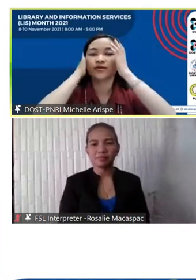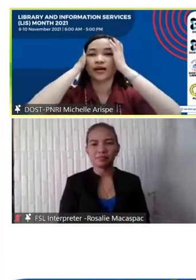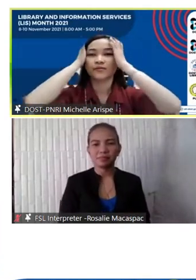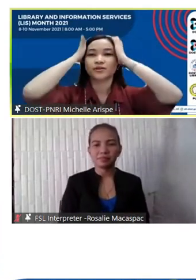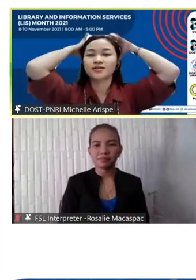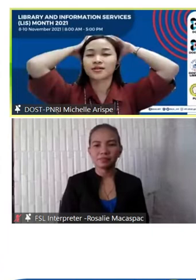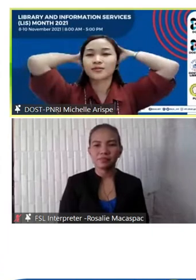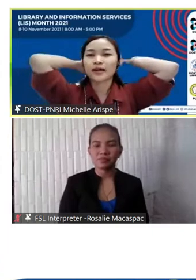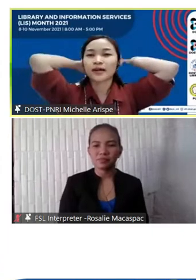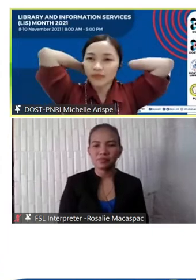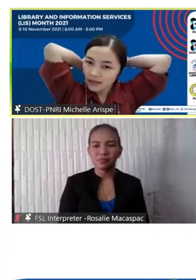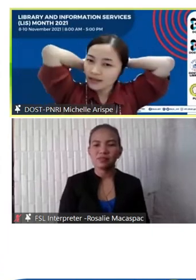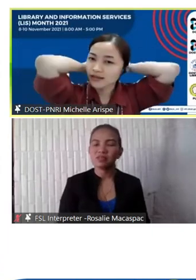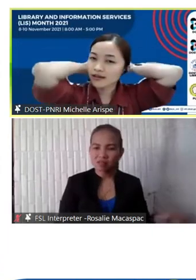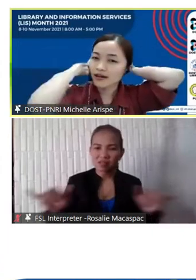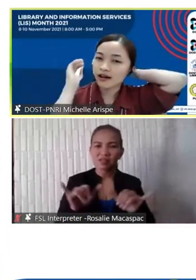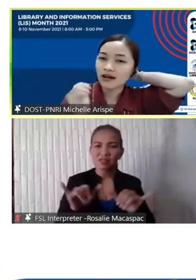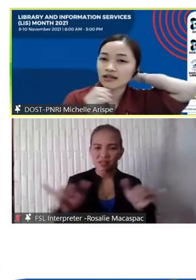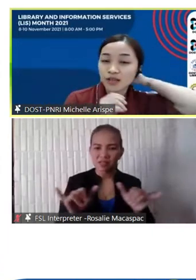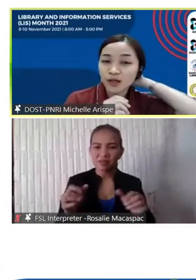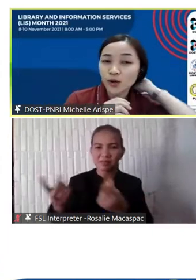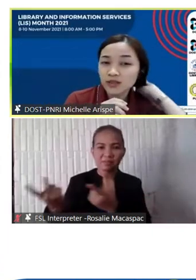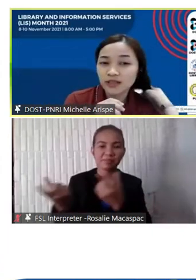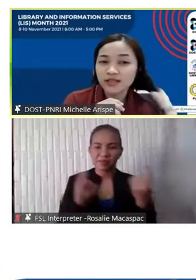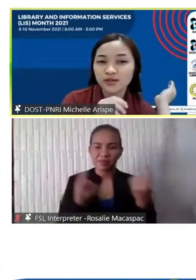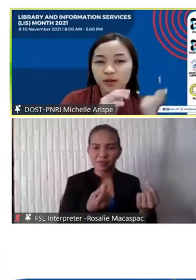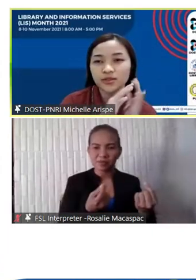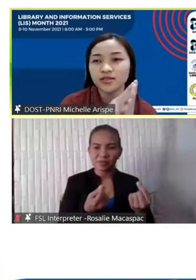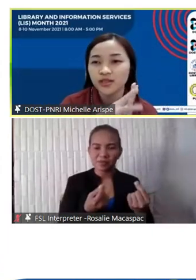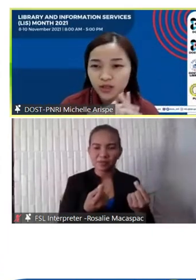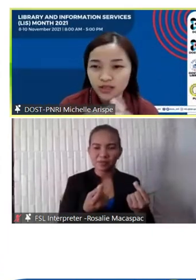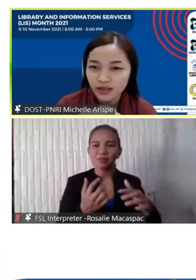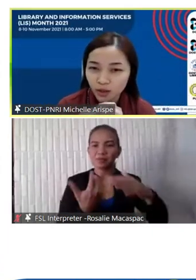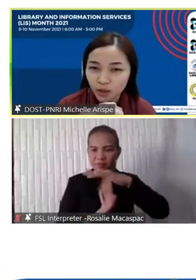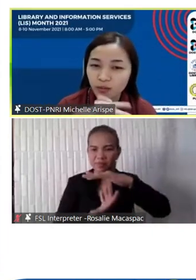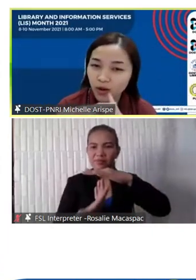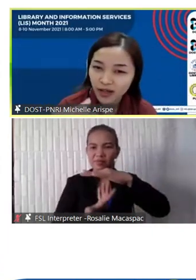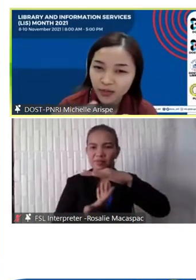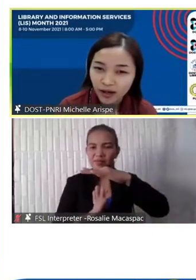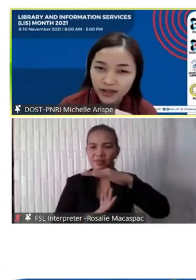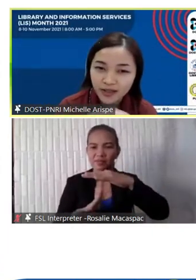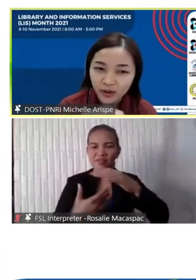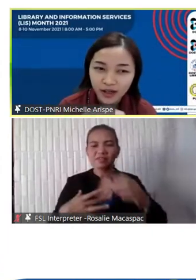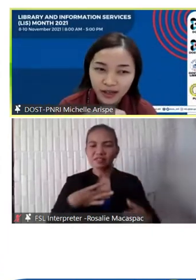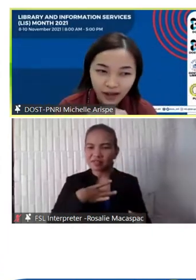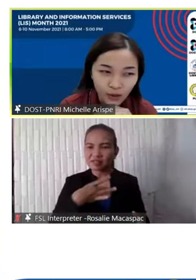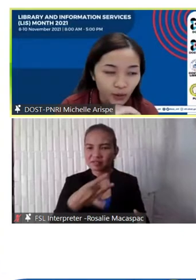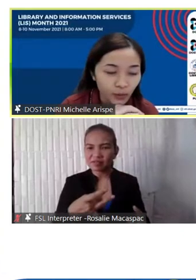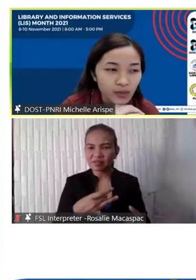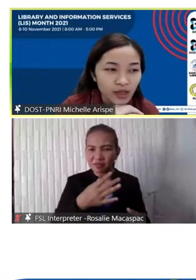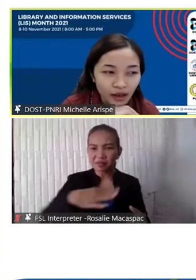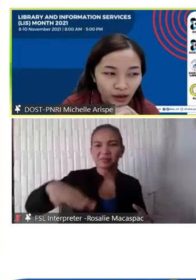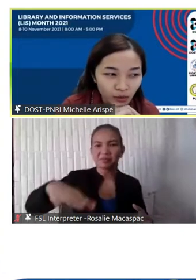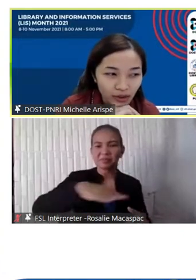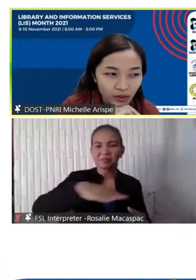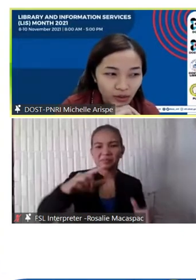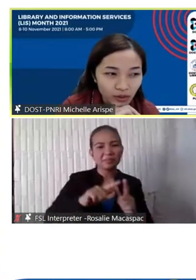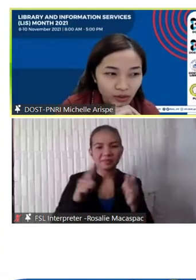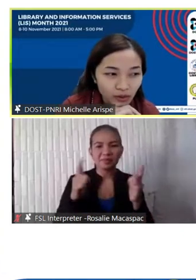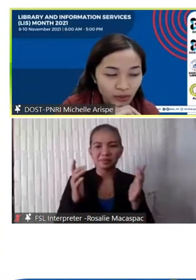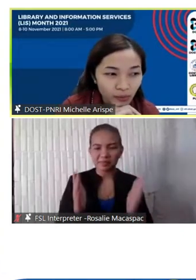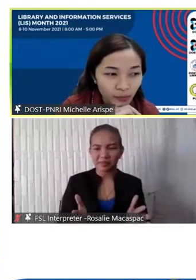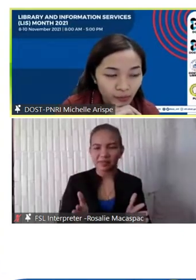Ginagawa rin po namin to sa iba naming stakeholders. So I'm just interested kung among librarians, ano kaya yung, ano